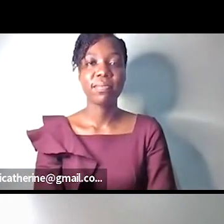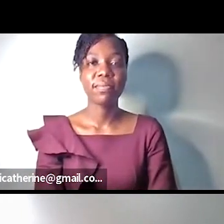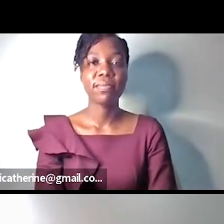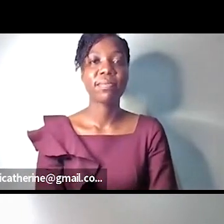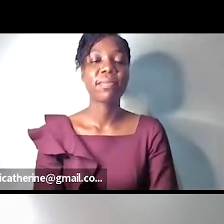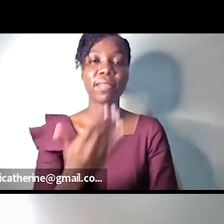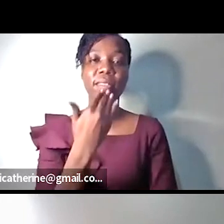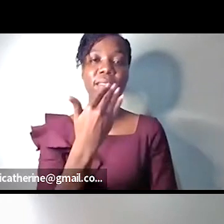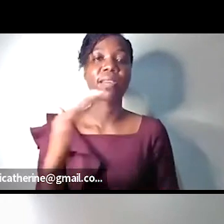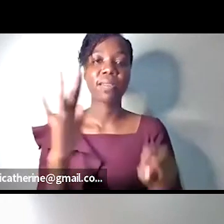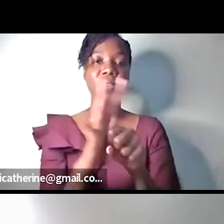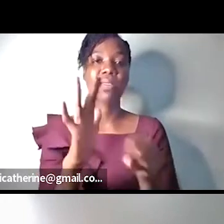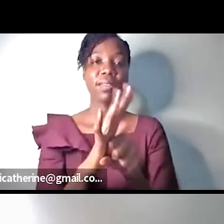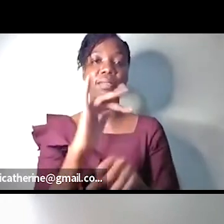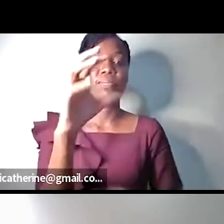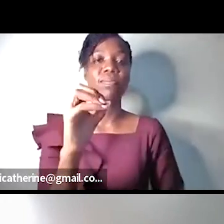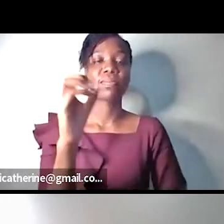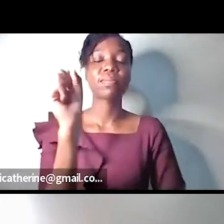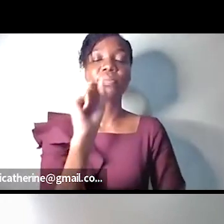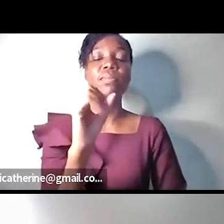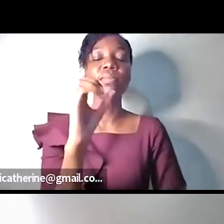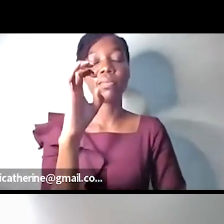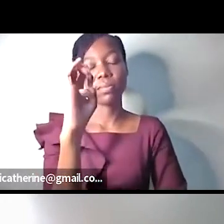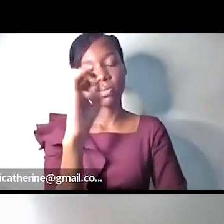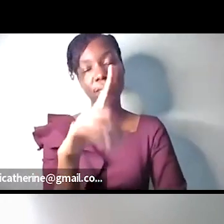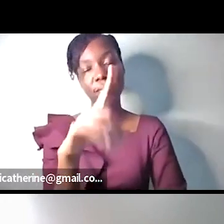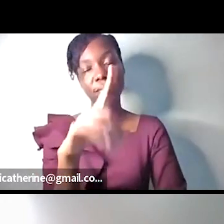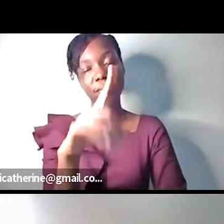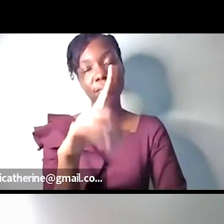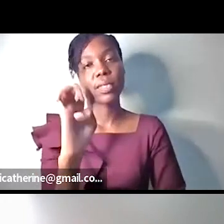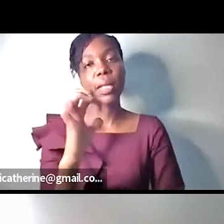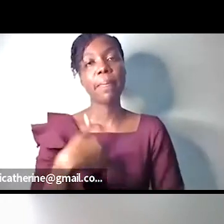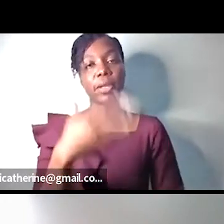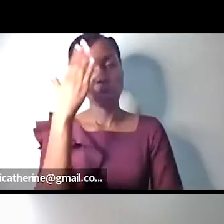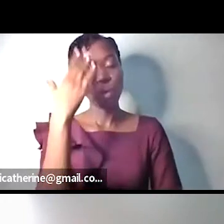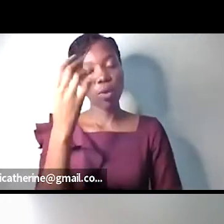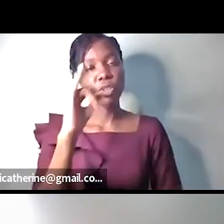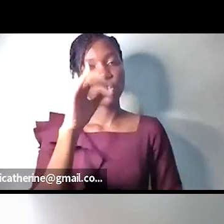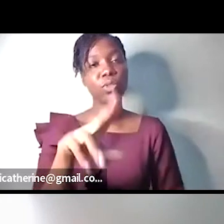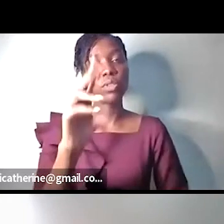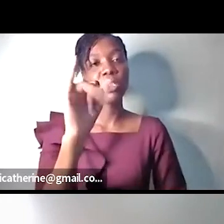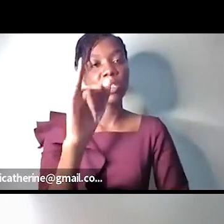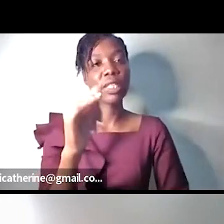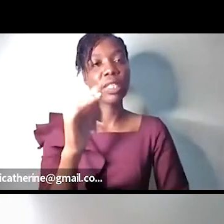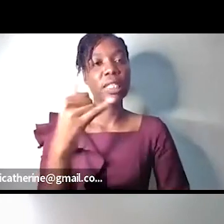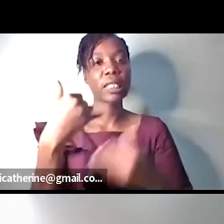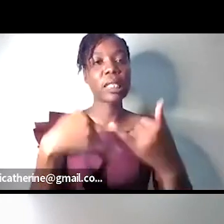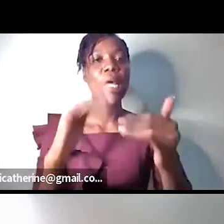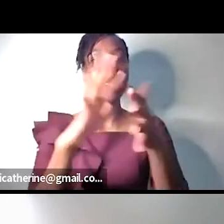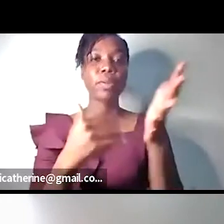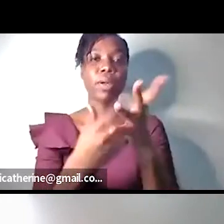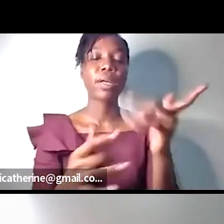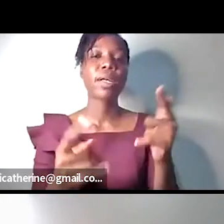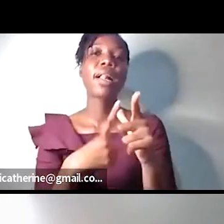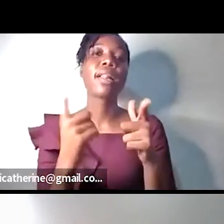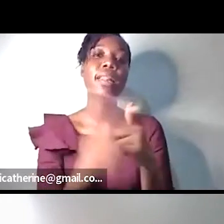Jocelyn. I know Judith is really trying with the network, and when she's ready, she's gonna let us know, and then